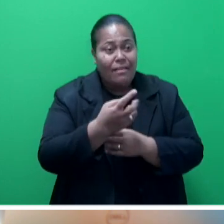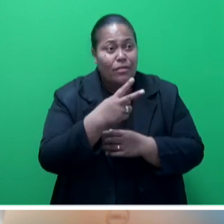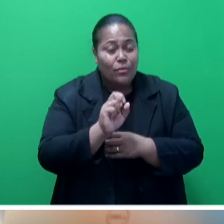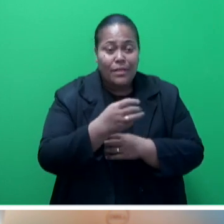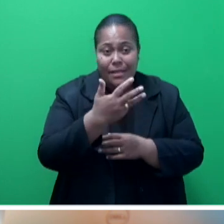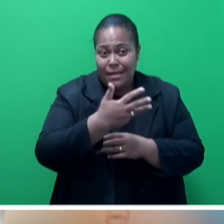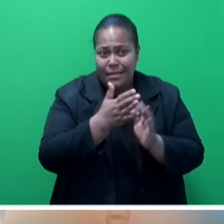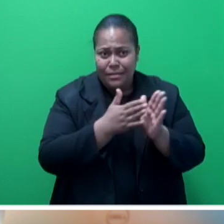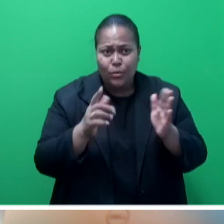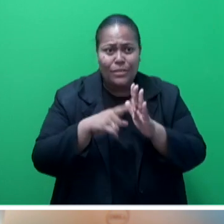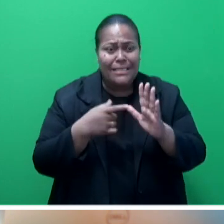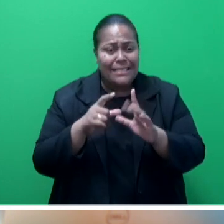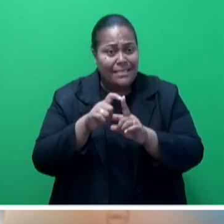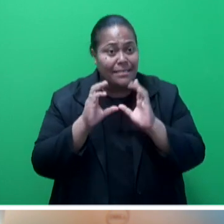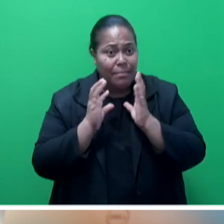2020, 300,000 units.